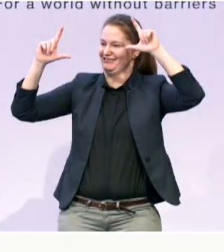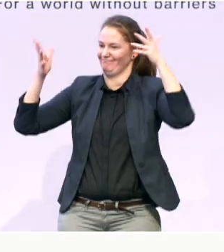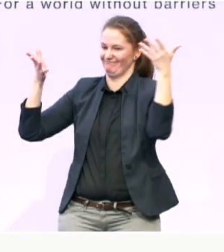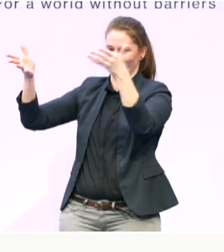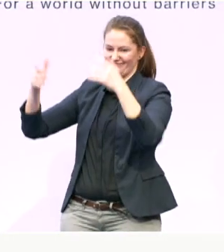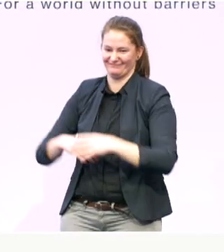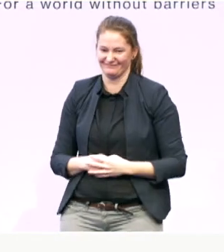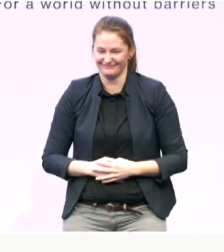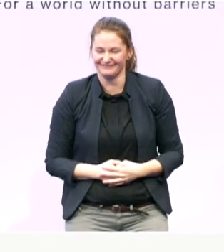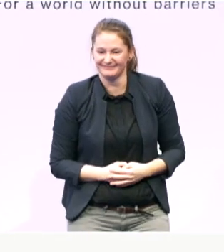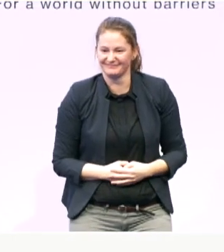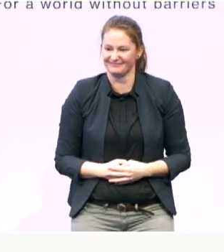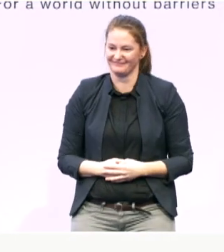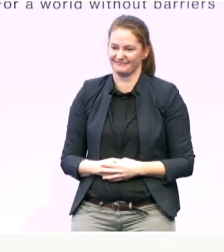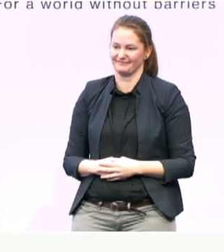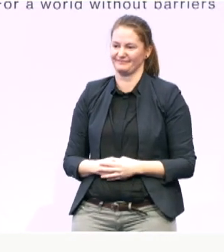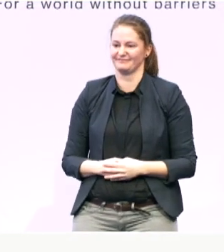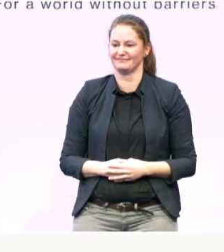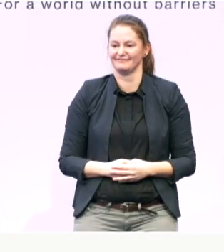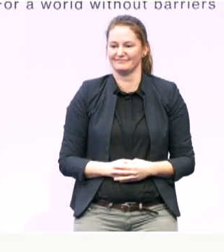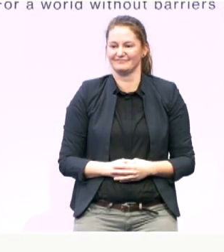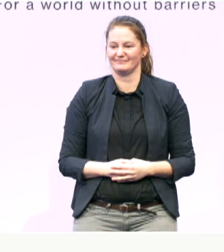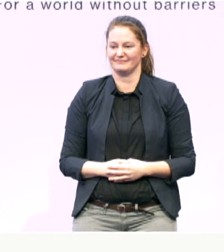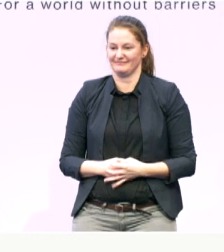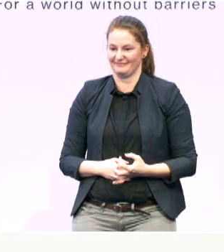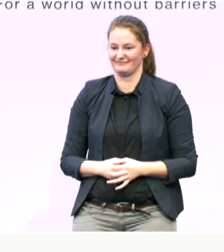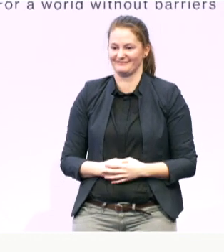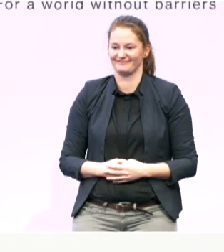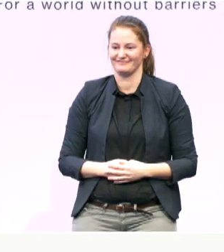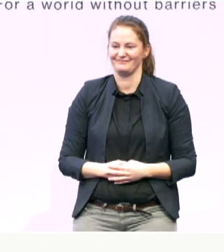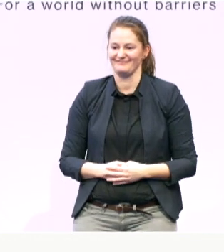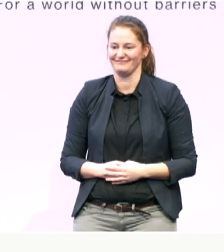Come on, everyone. Family photo.